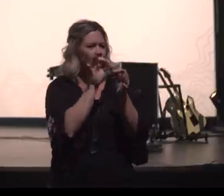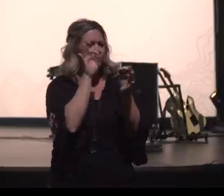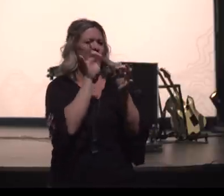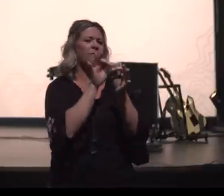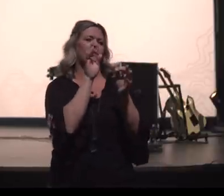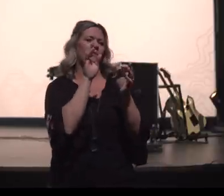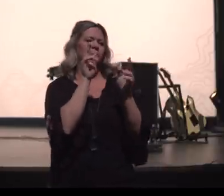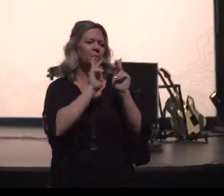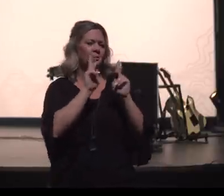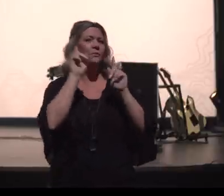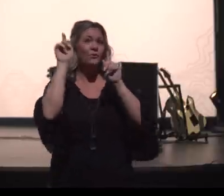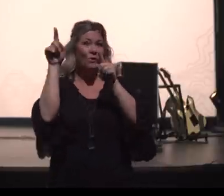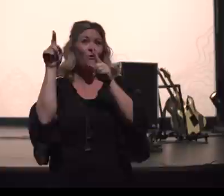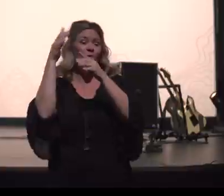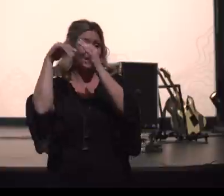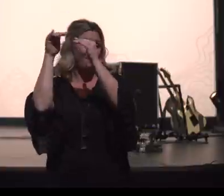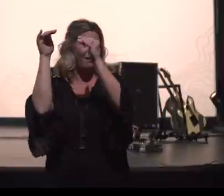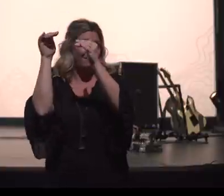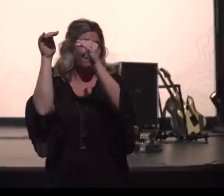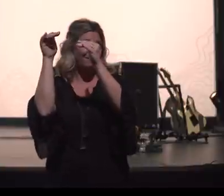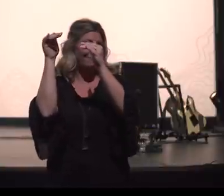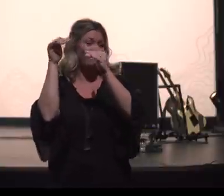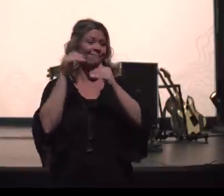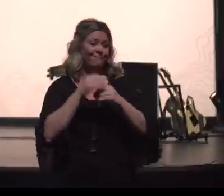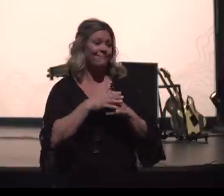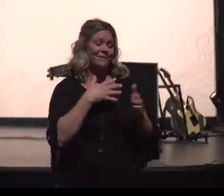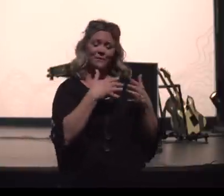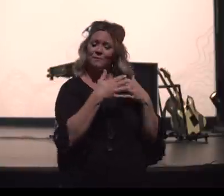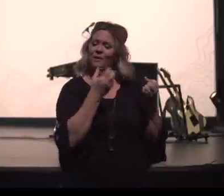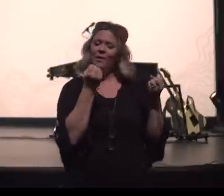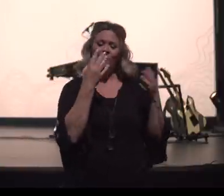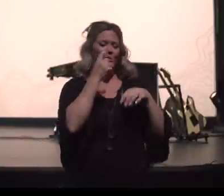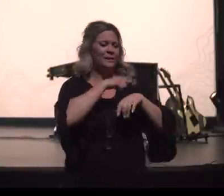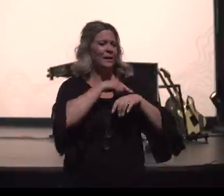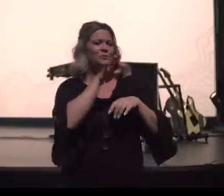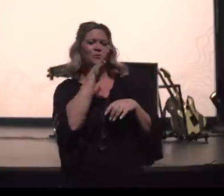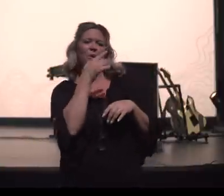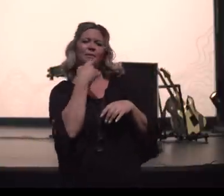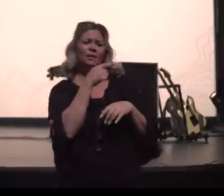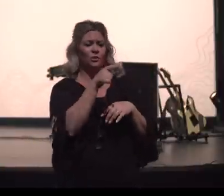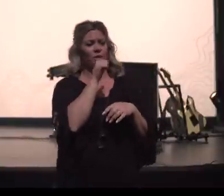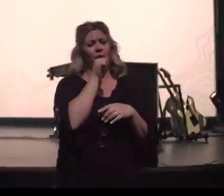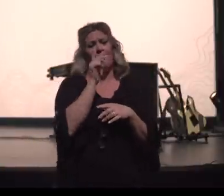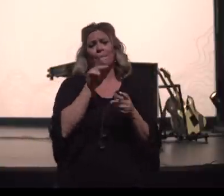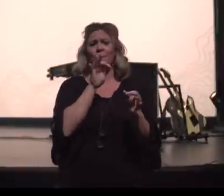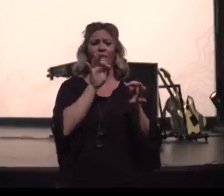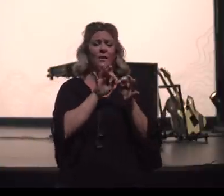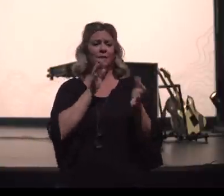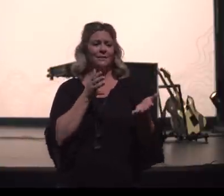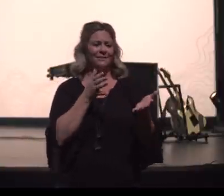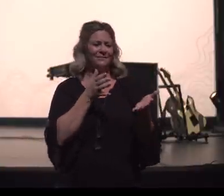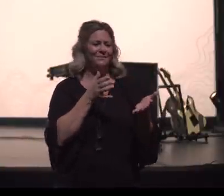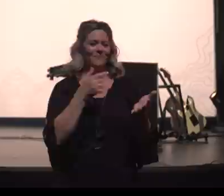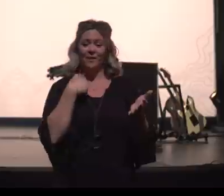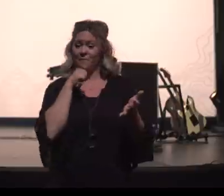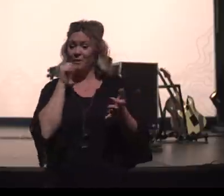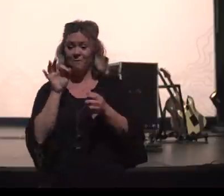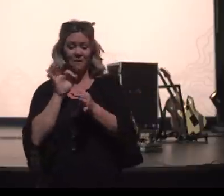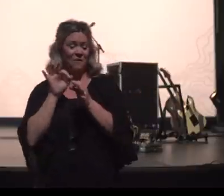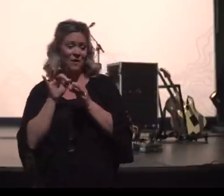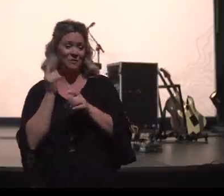heaven? And it doesn't matter how many times your mama told you, you're not perfect. And neither am